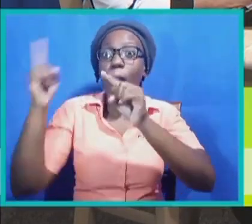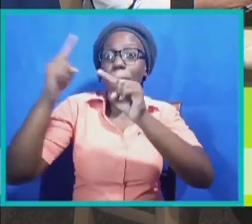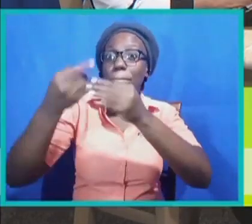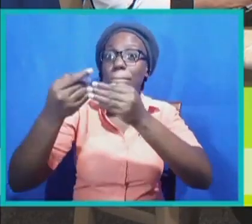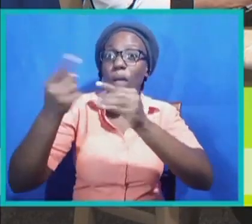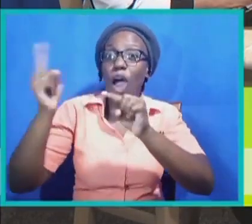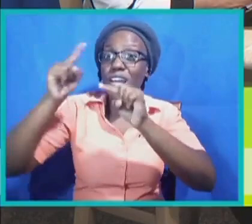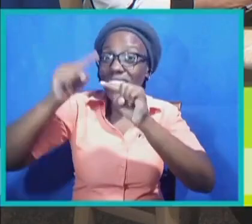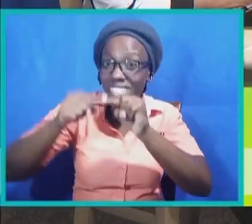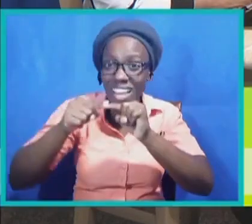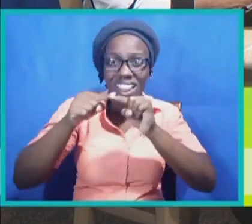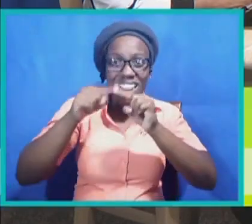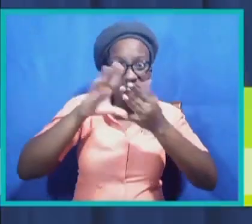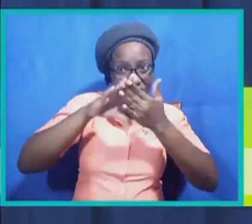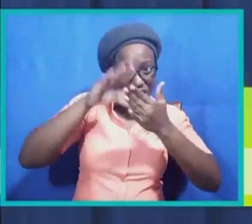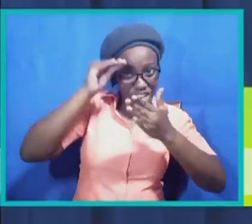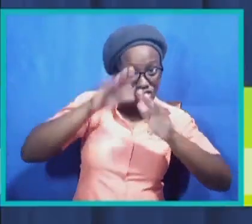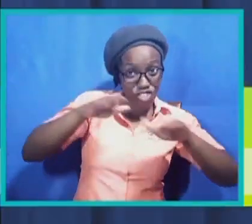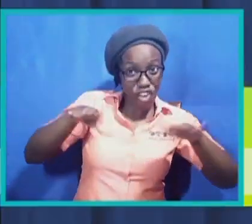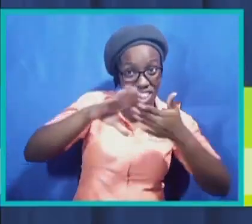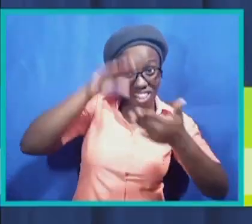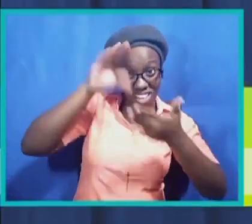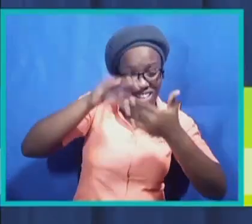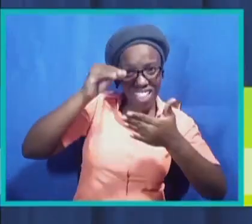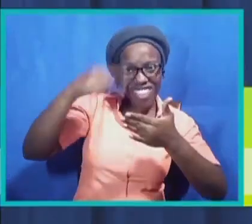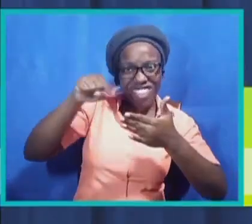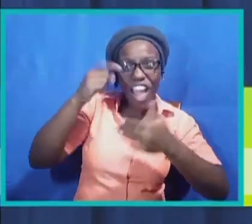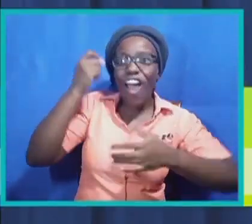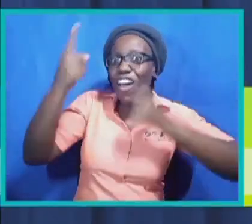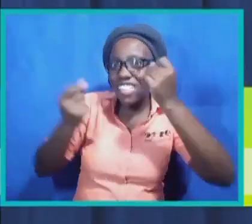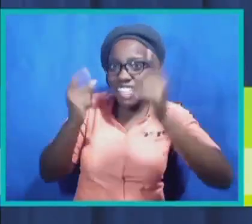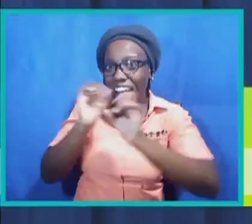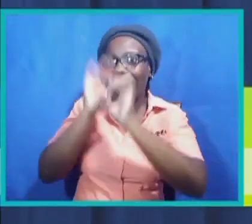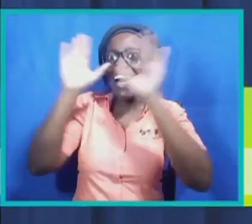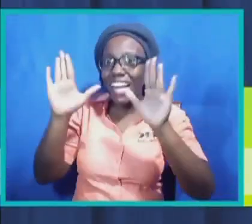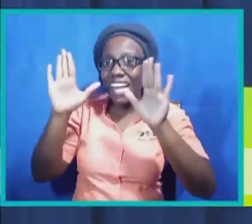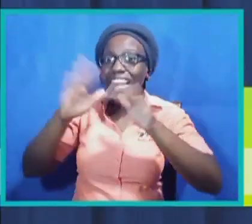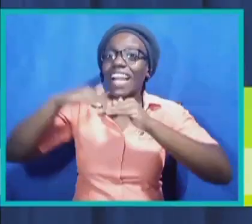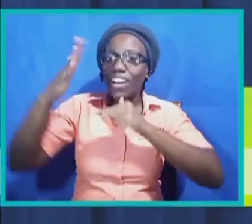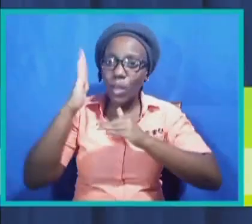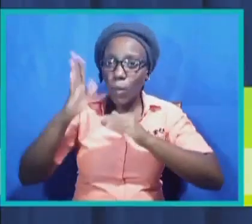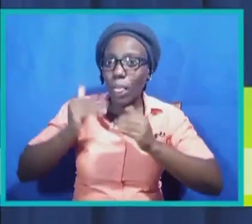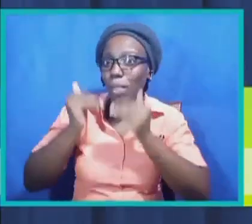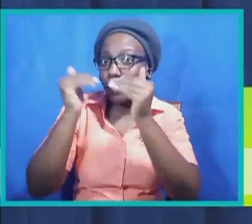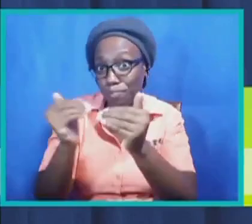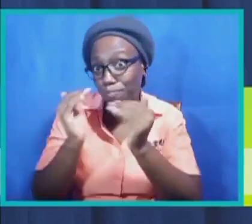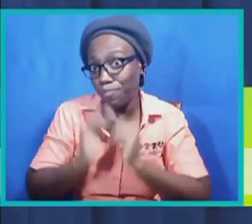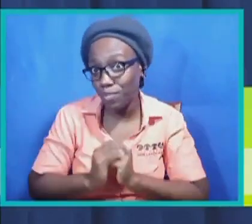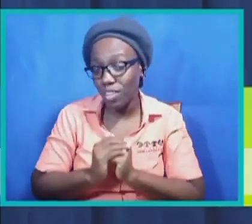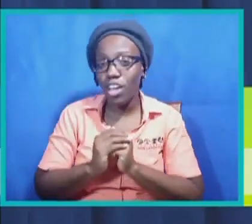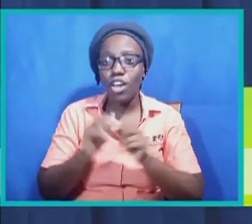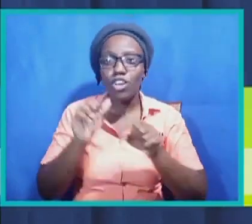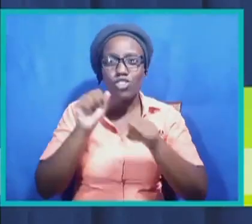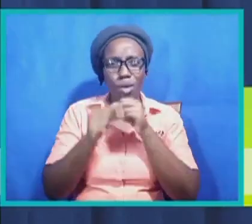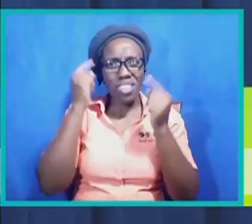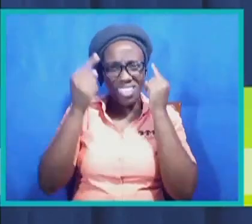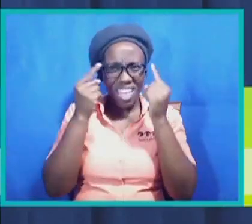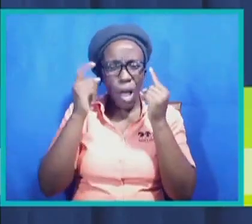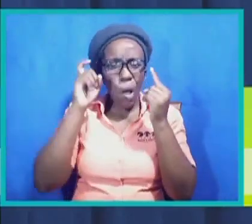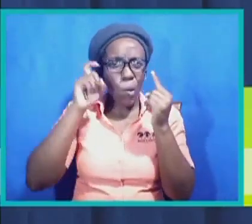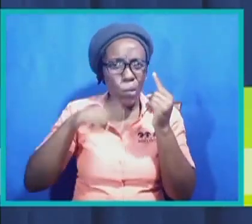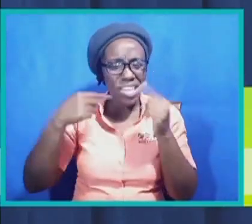an opportunity here for us to relook at the whole assessment framework within